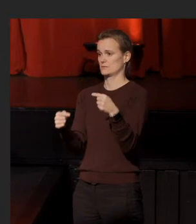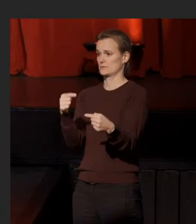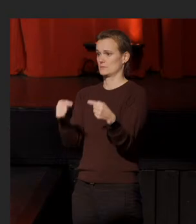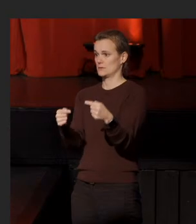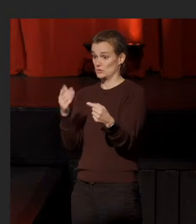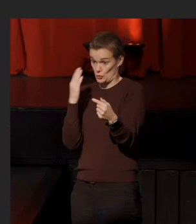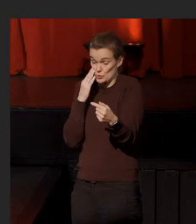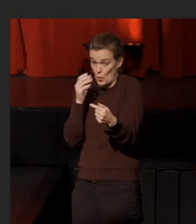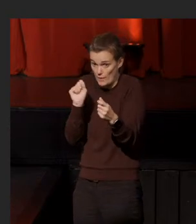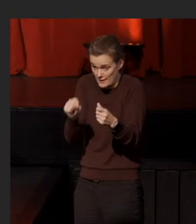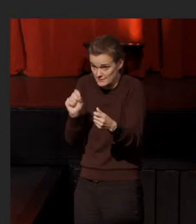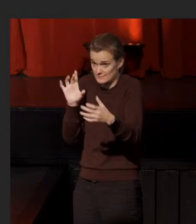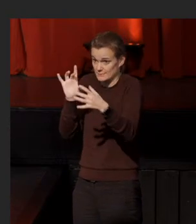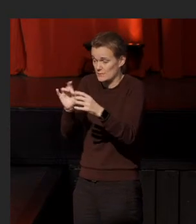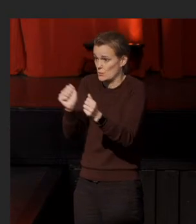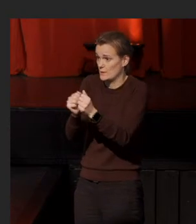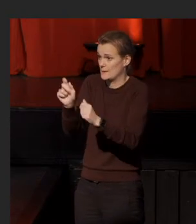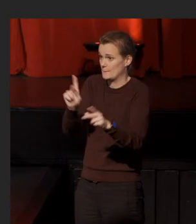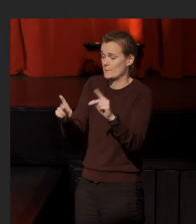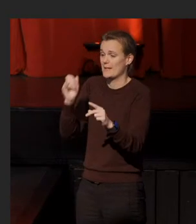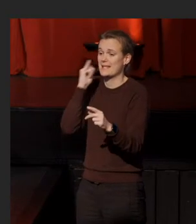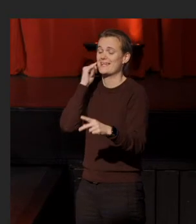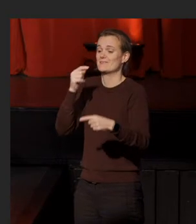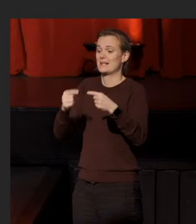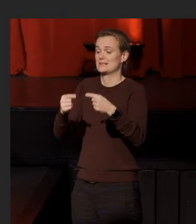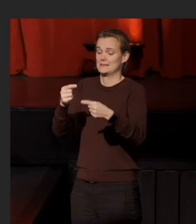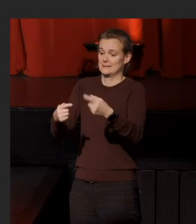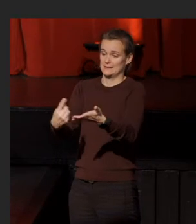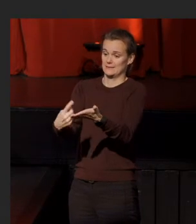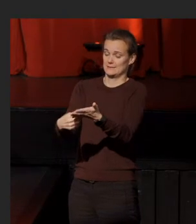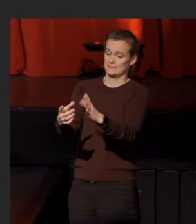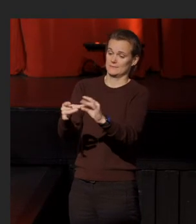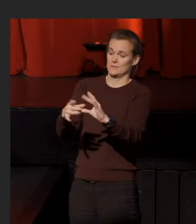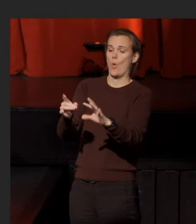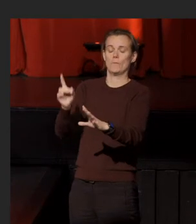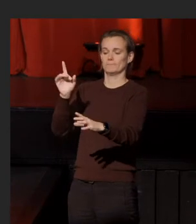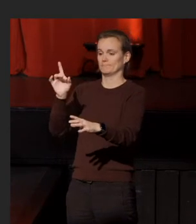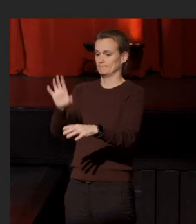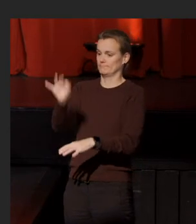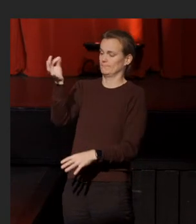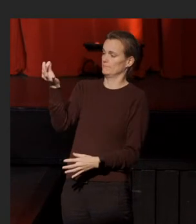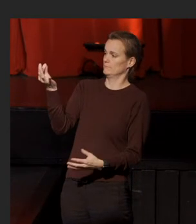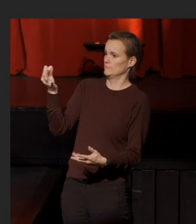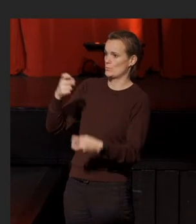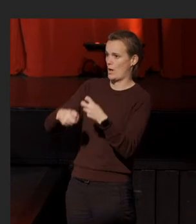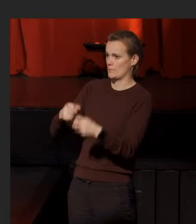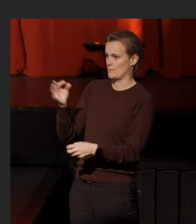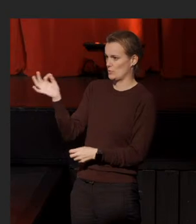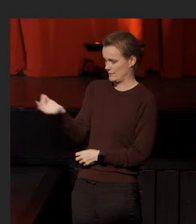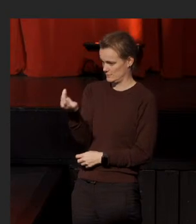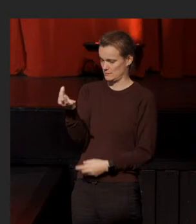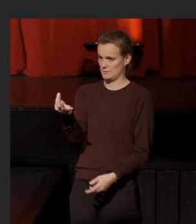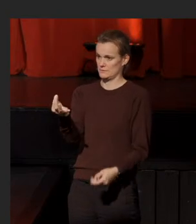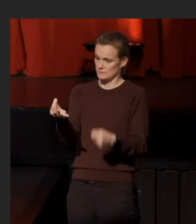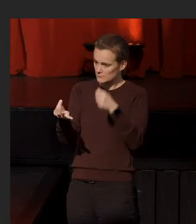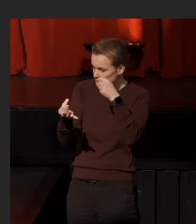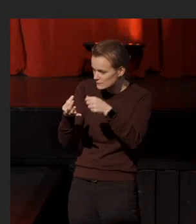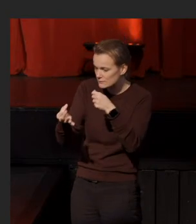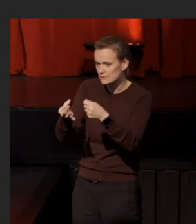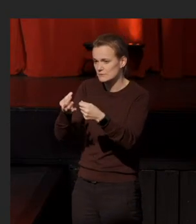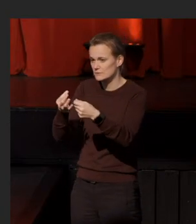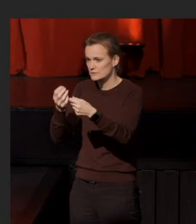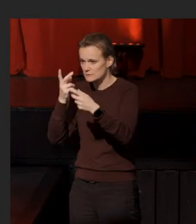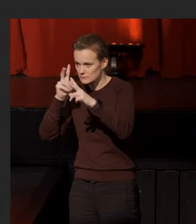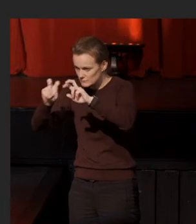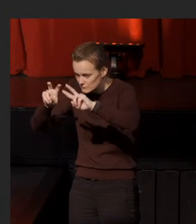if you think that there's something problematic about it, you are able to examine it in public and everybody else can look at it as well. So